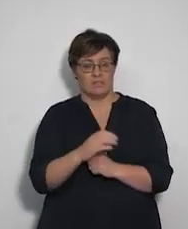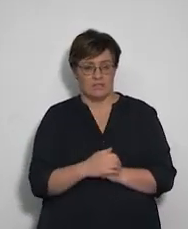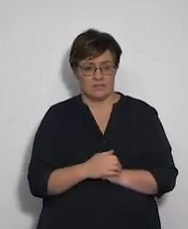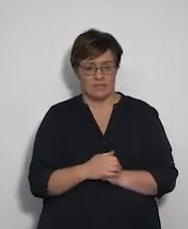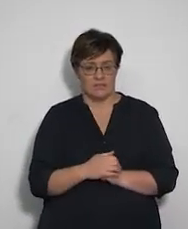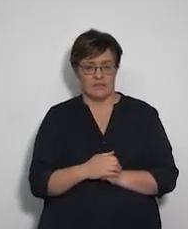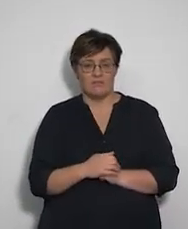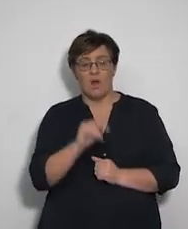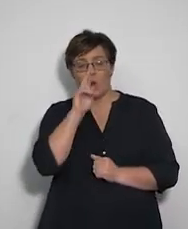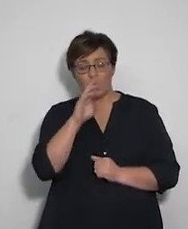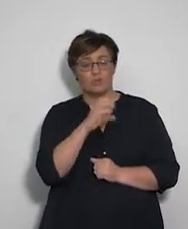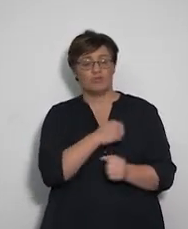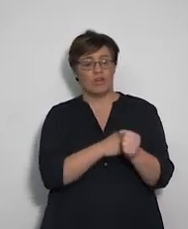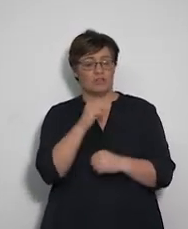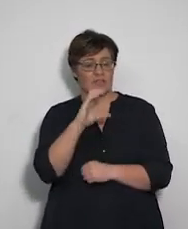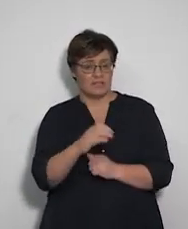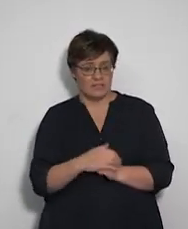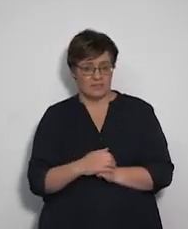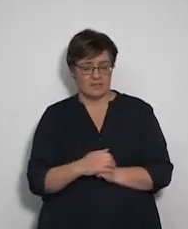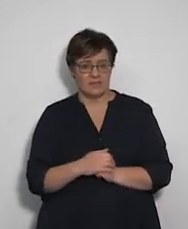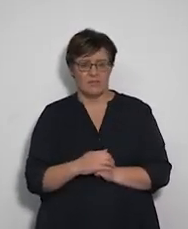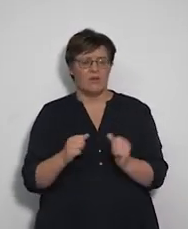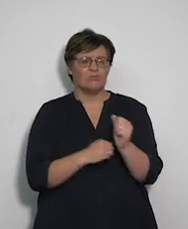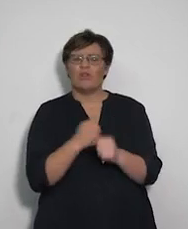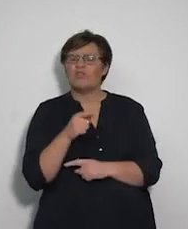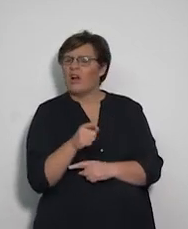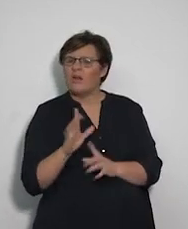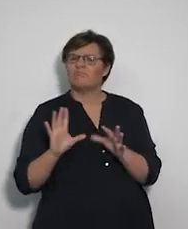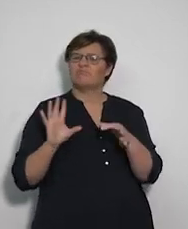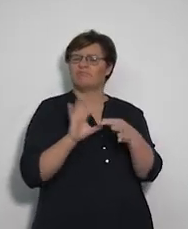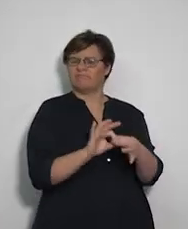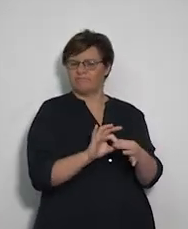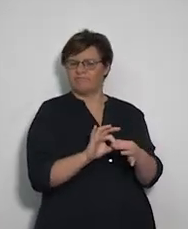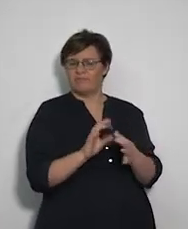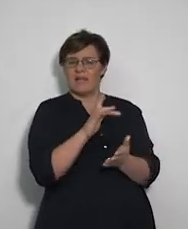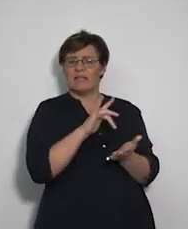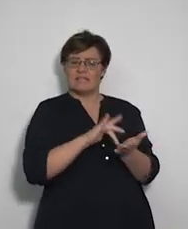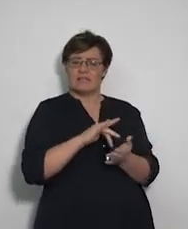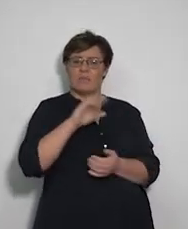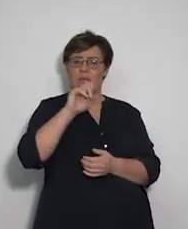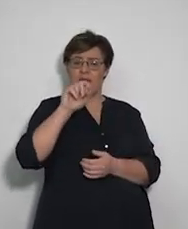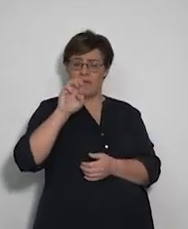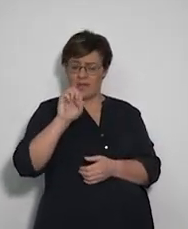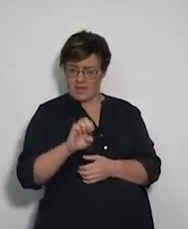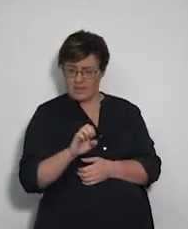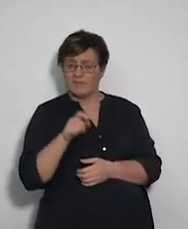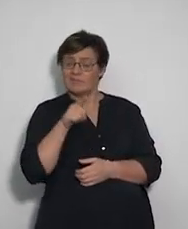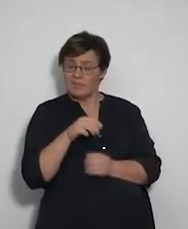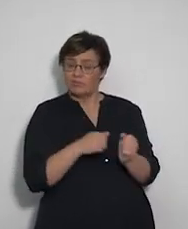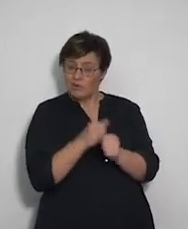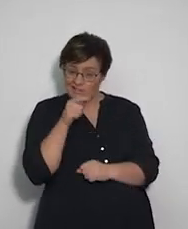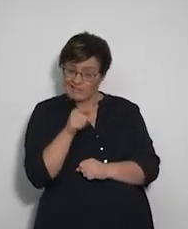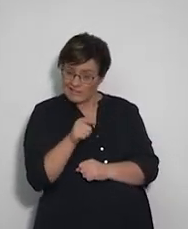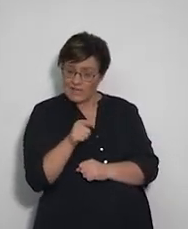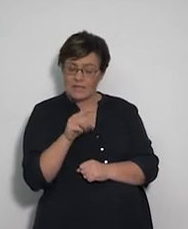C. Guys, when we look at structure C, and those are structures that are attached to the centromeres, and that structure